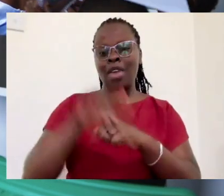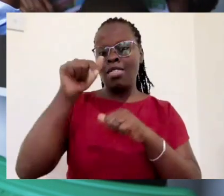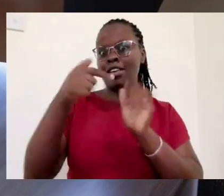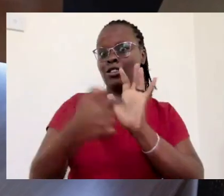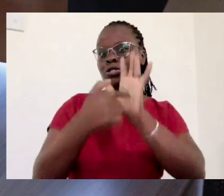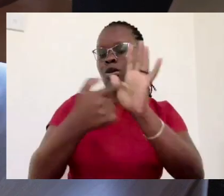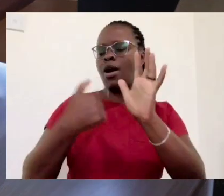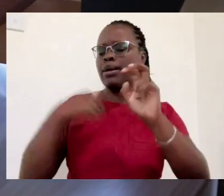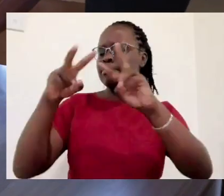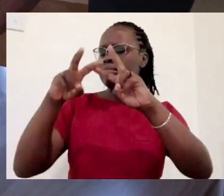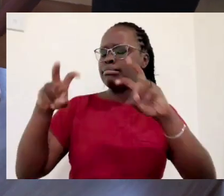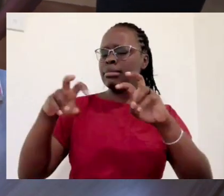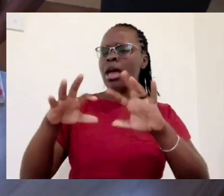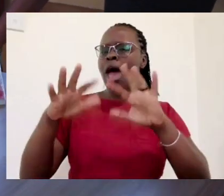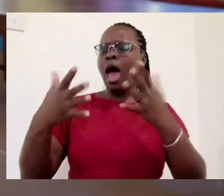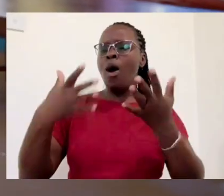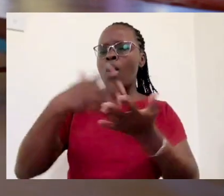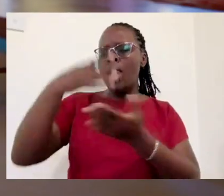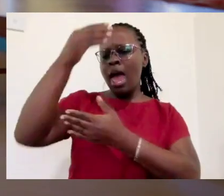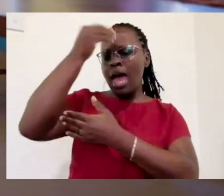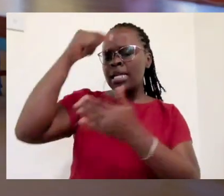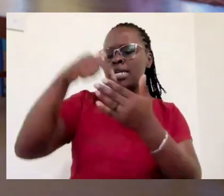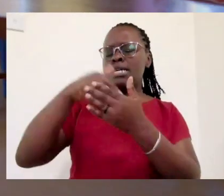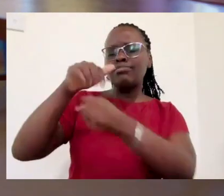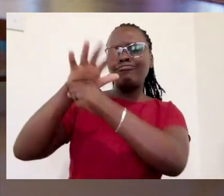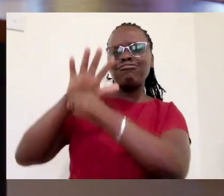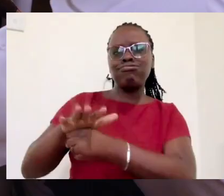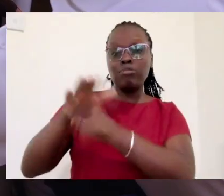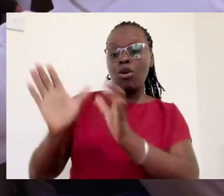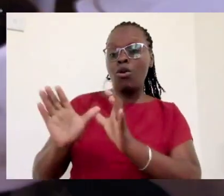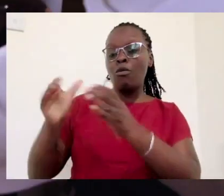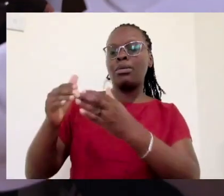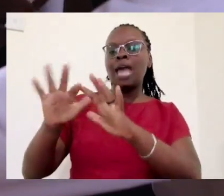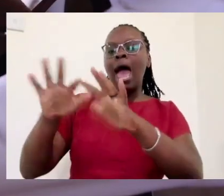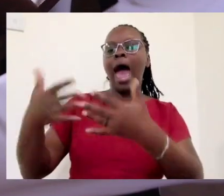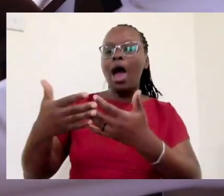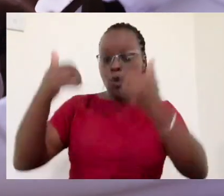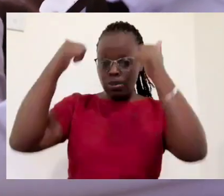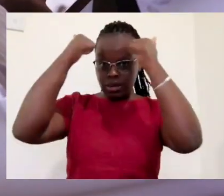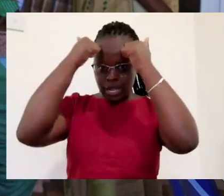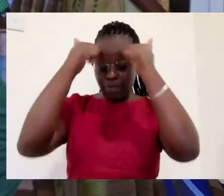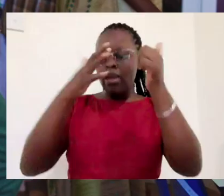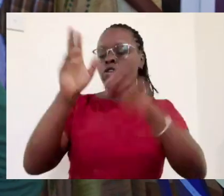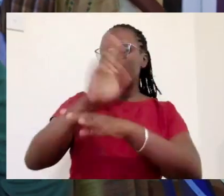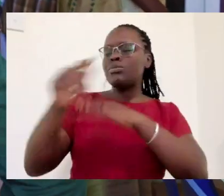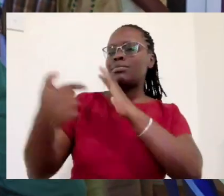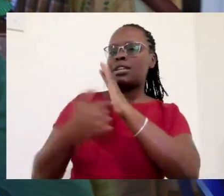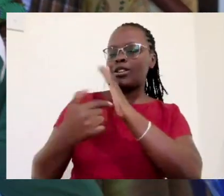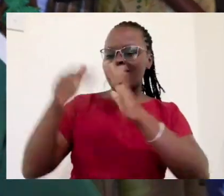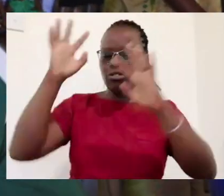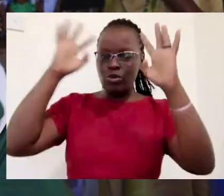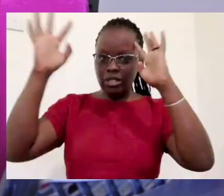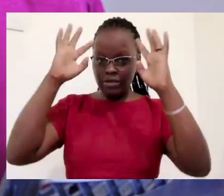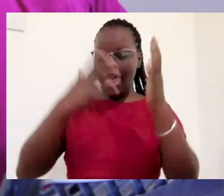In this episode, we explore the power of lifelong learning in marginalized communities and how Elimu, an EdTech organization, is using